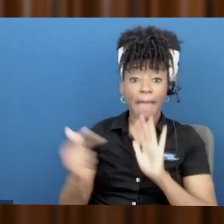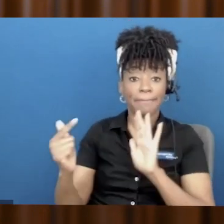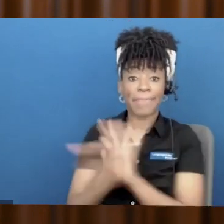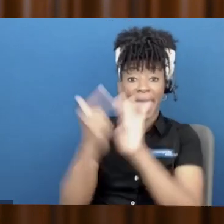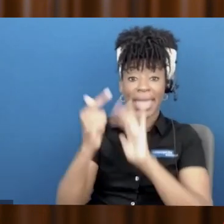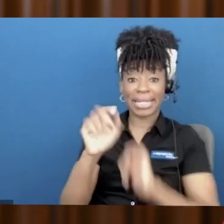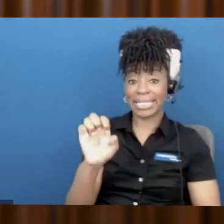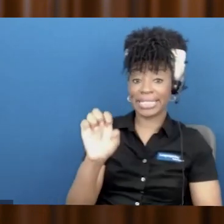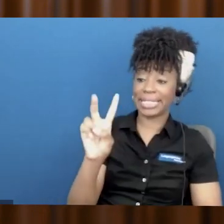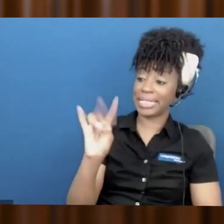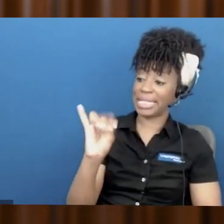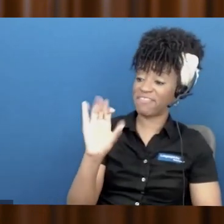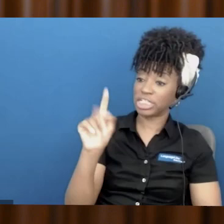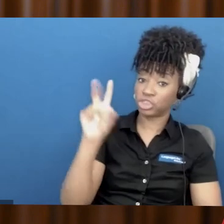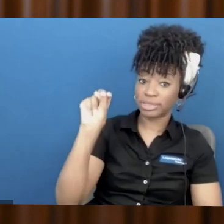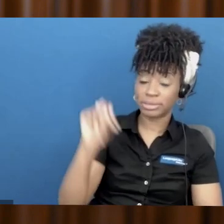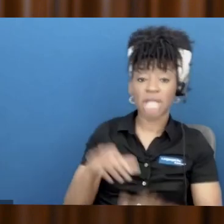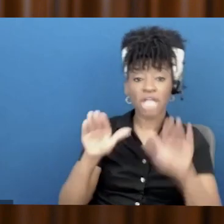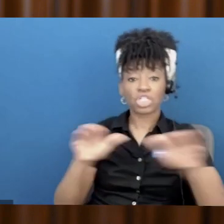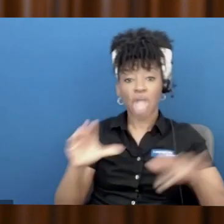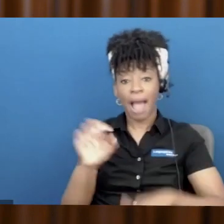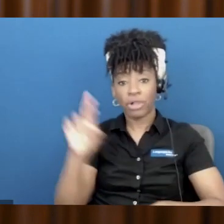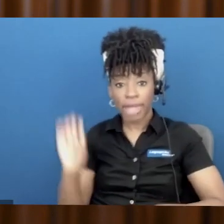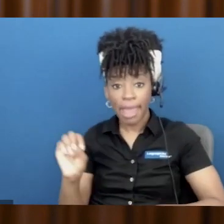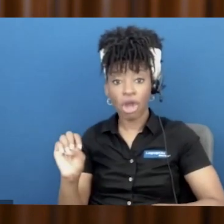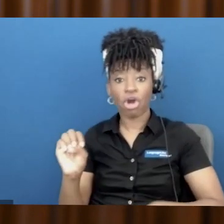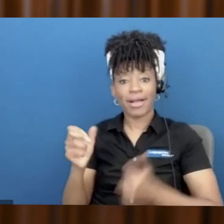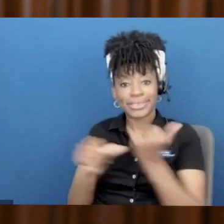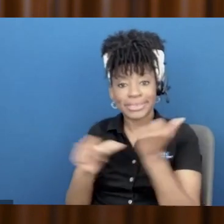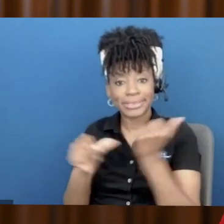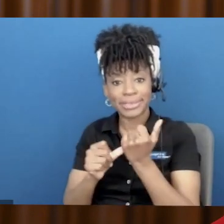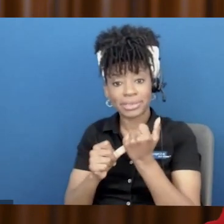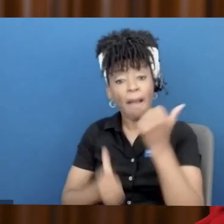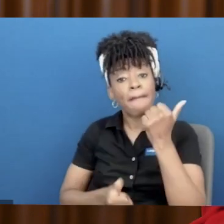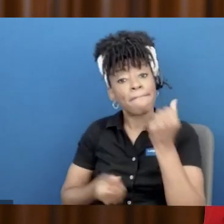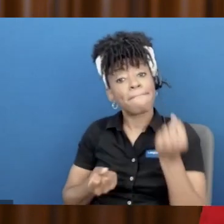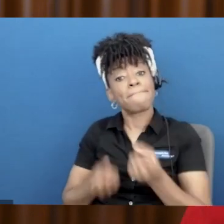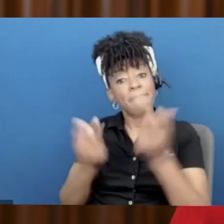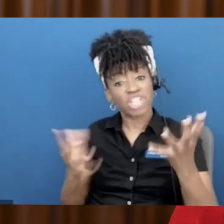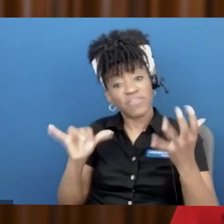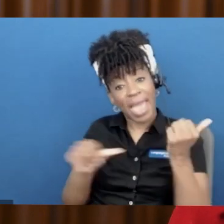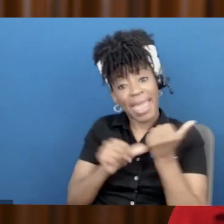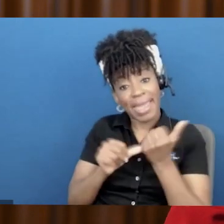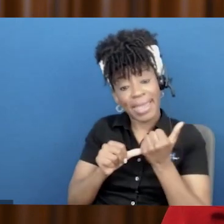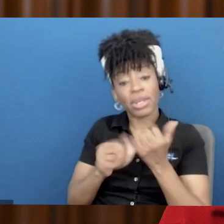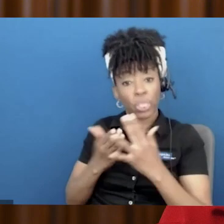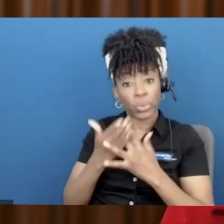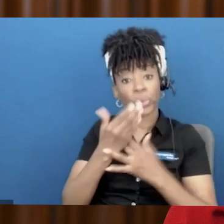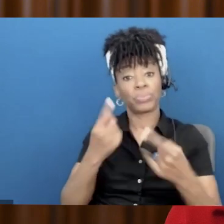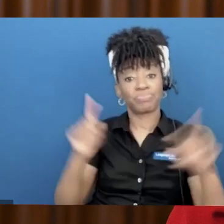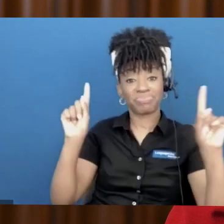utility shutoffs, childcare assistance. And much of that aid did come through. I'm pushing hard now for further